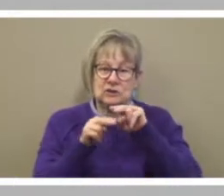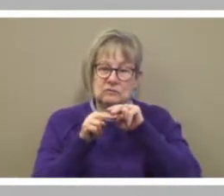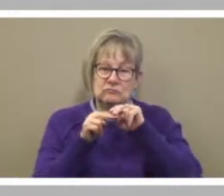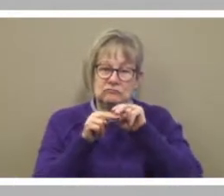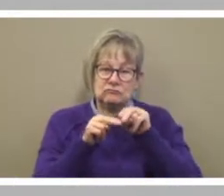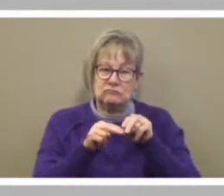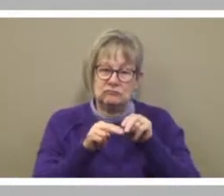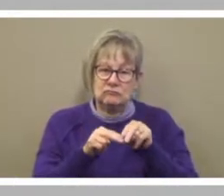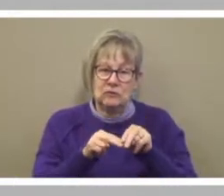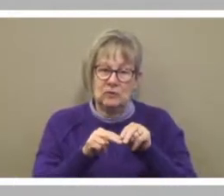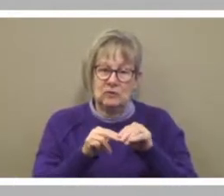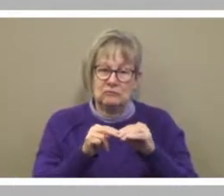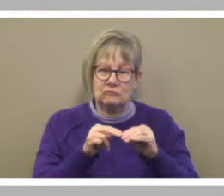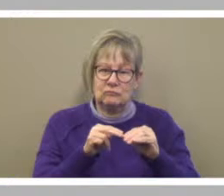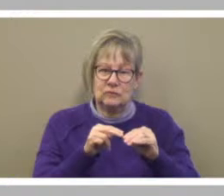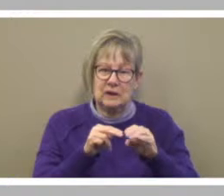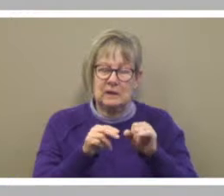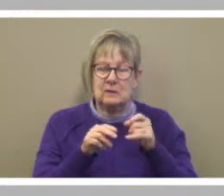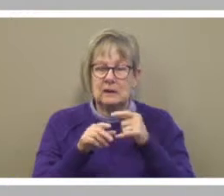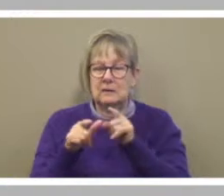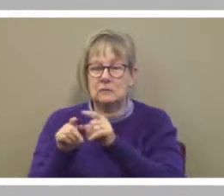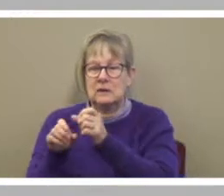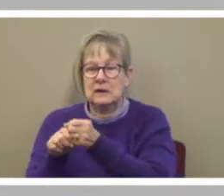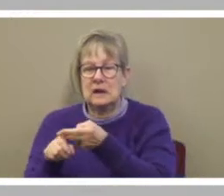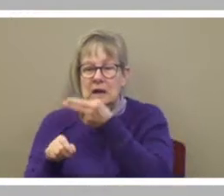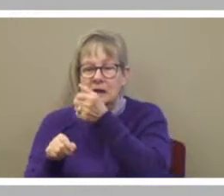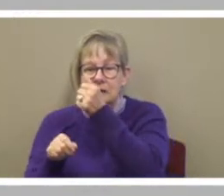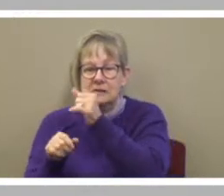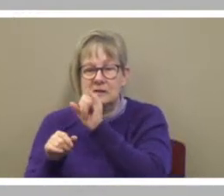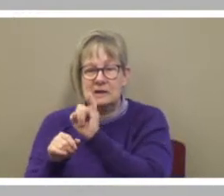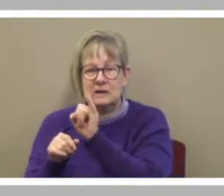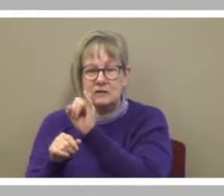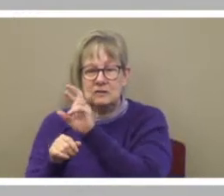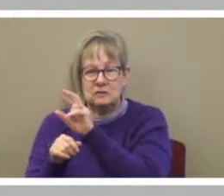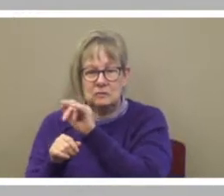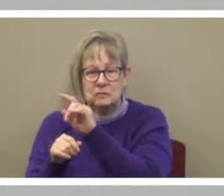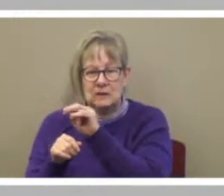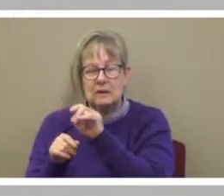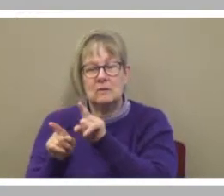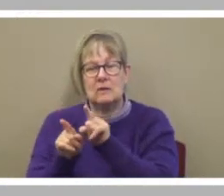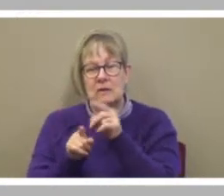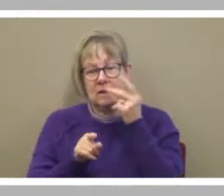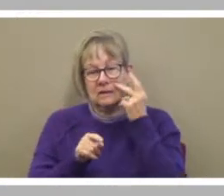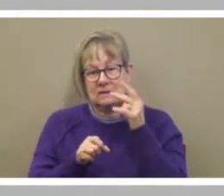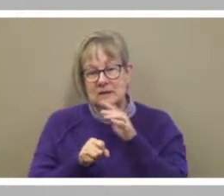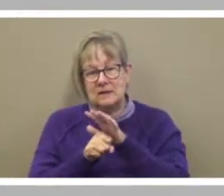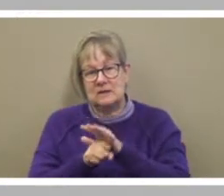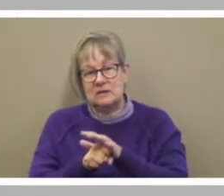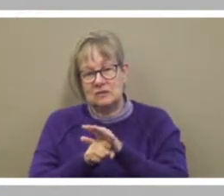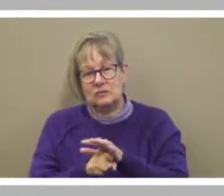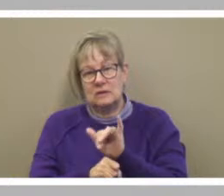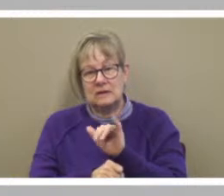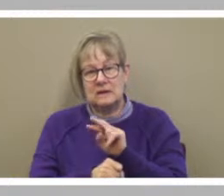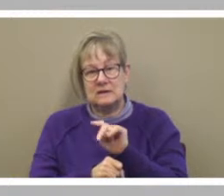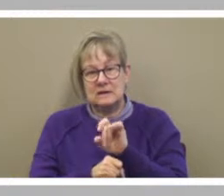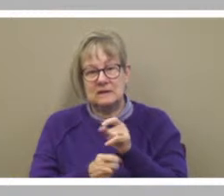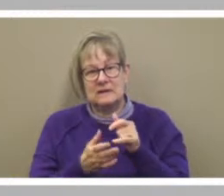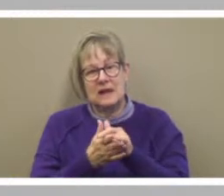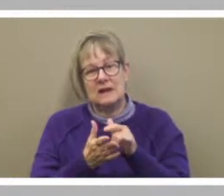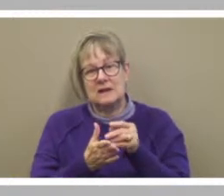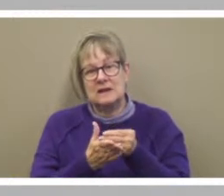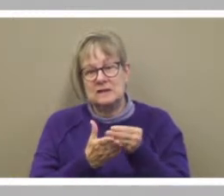continue to see sustained higher interest rates. We're also seeing, as I mentioned in the stress index, that consumers are a